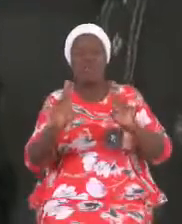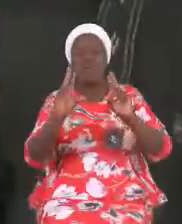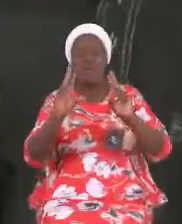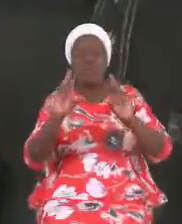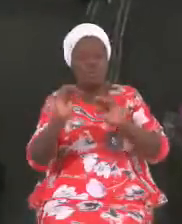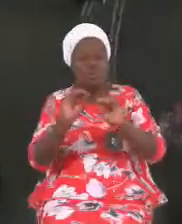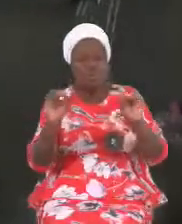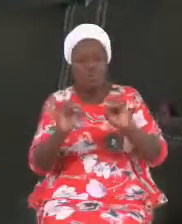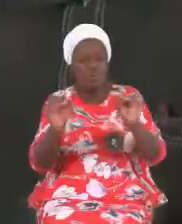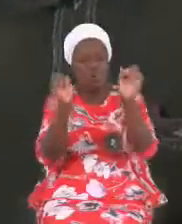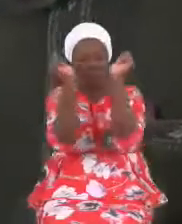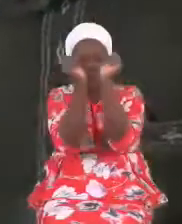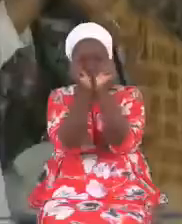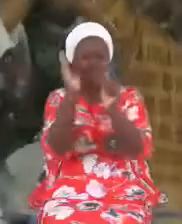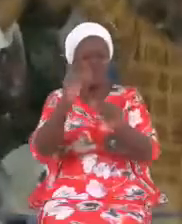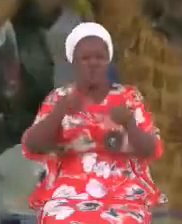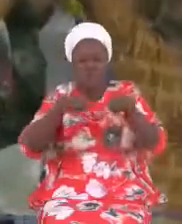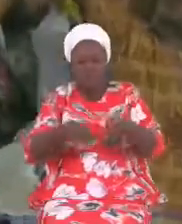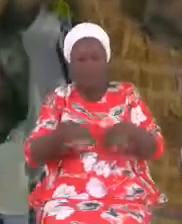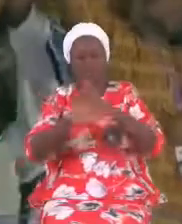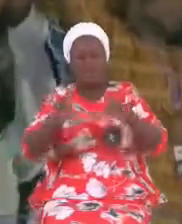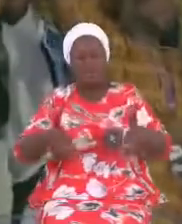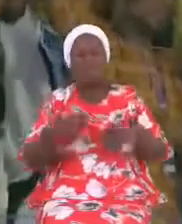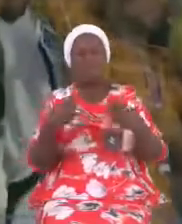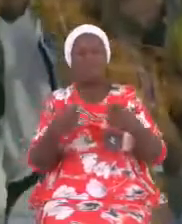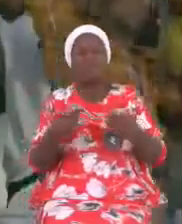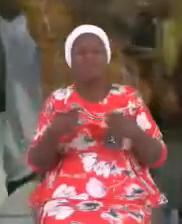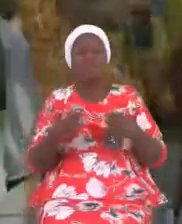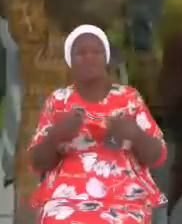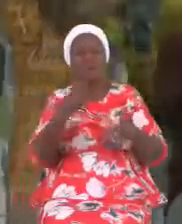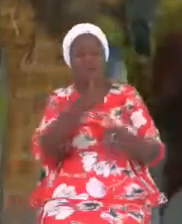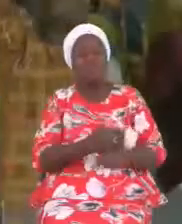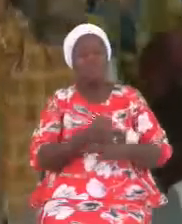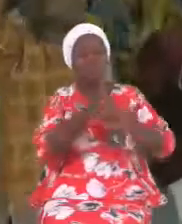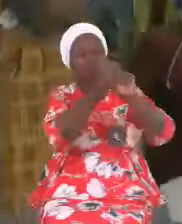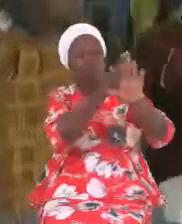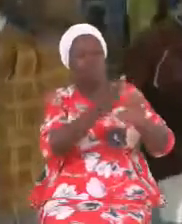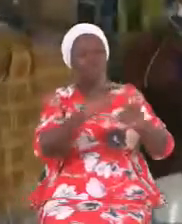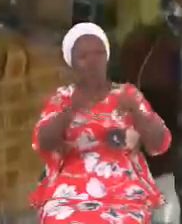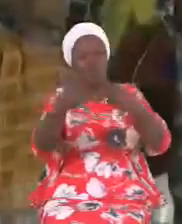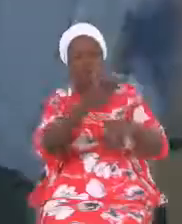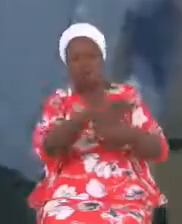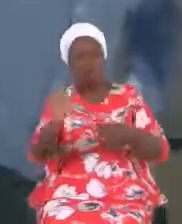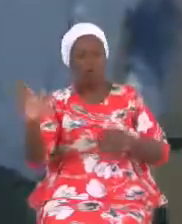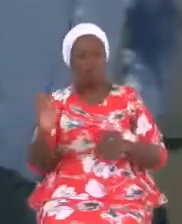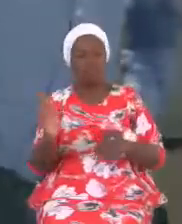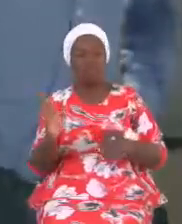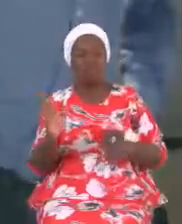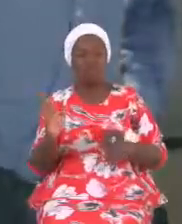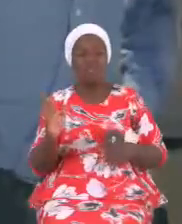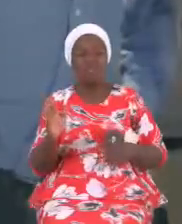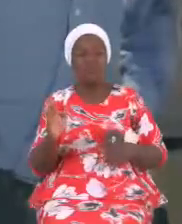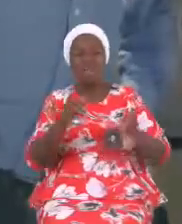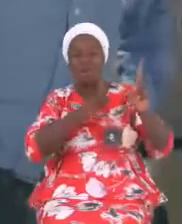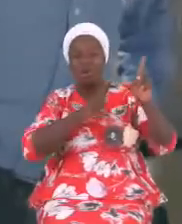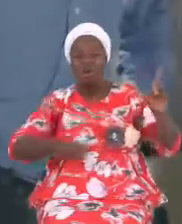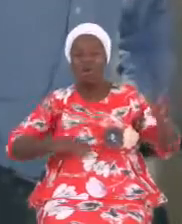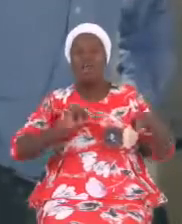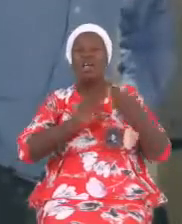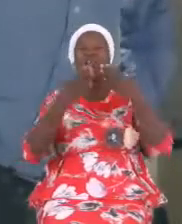will remain in your life. Mountain, go away. Lord, I thank